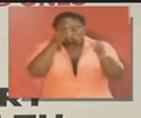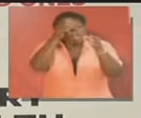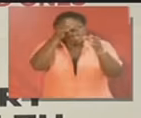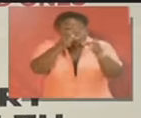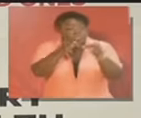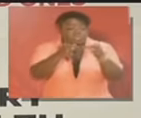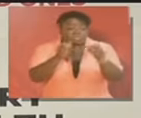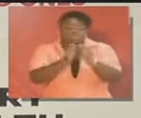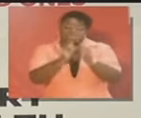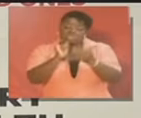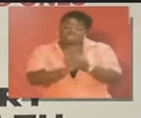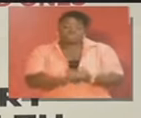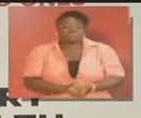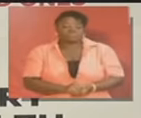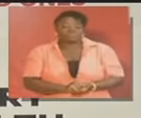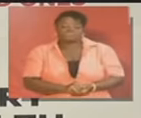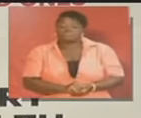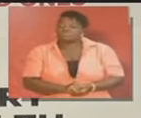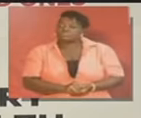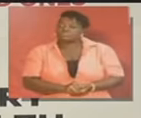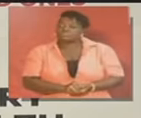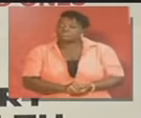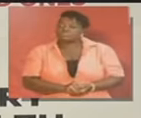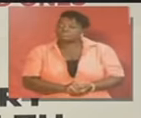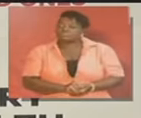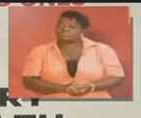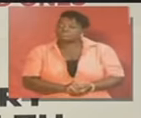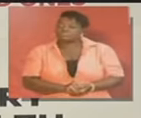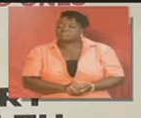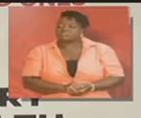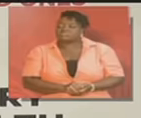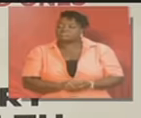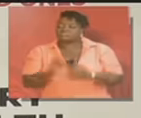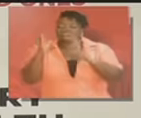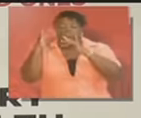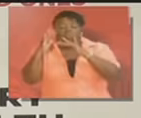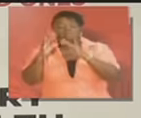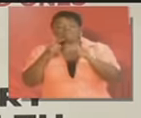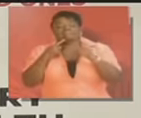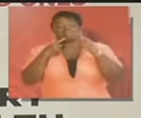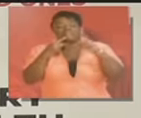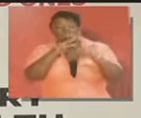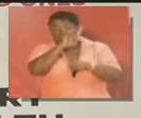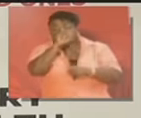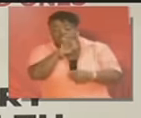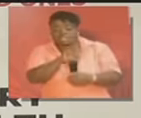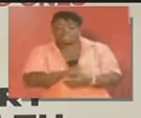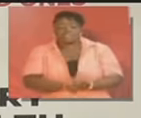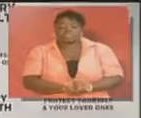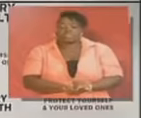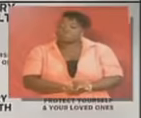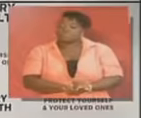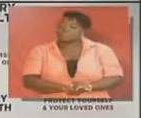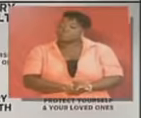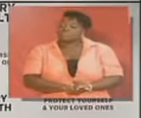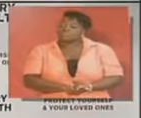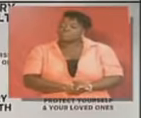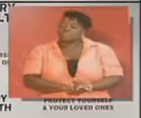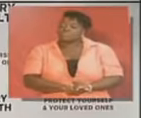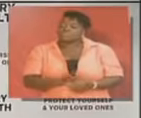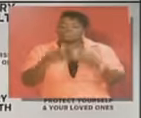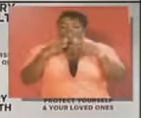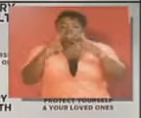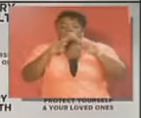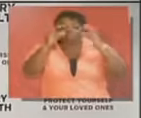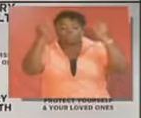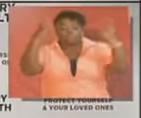to the African Medical Supplies platform. Hoping that answers the query that was placed earlier. Thank you very much,